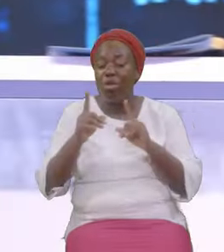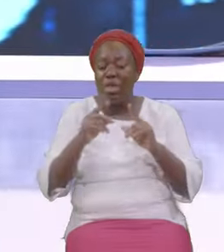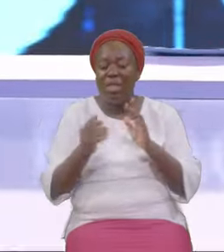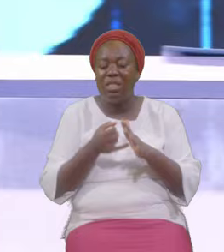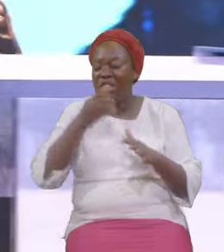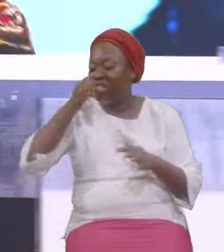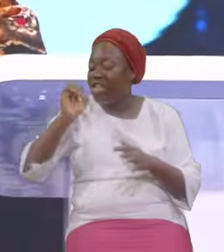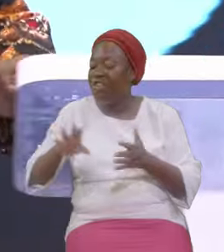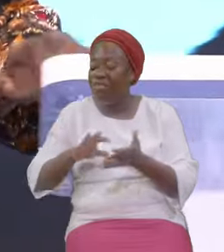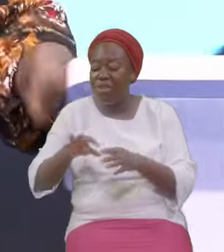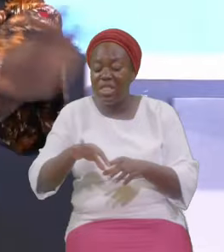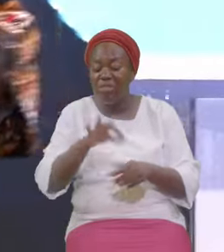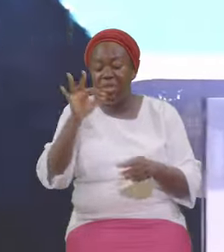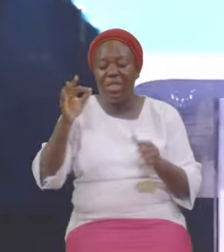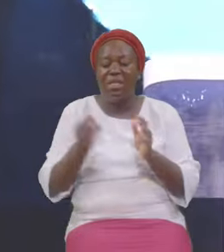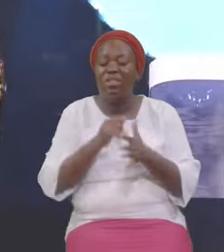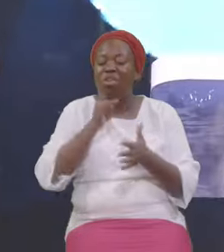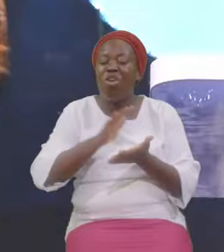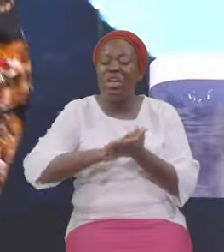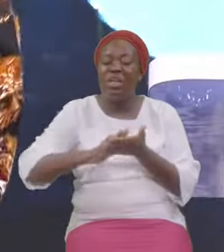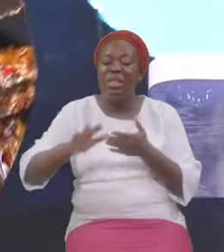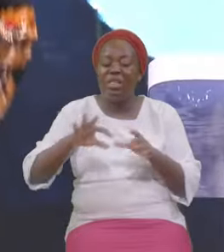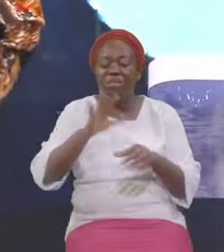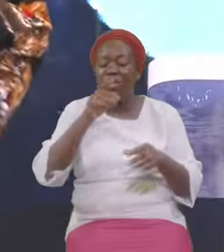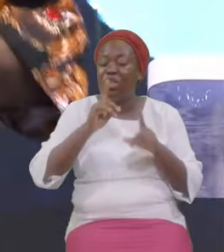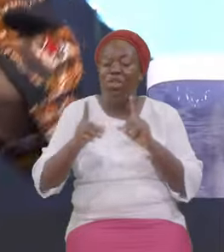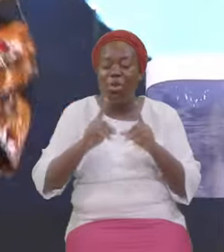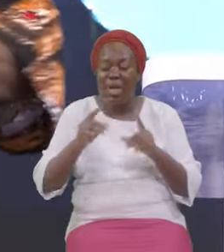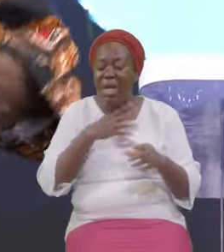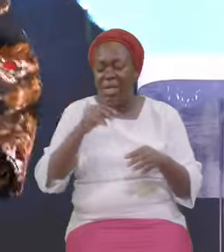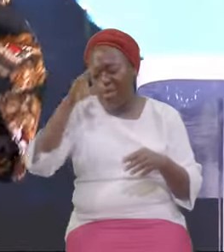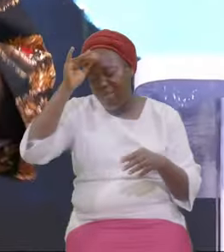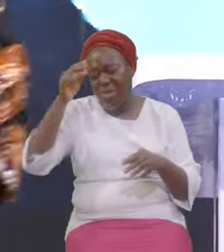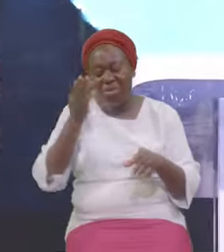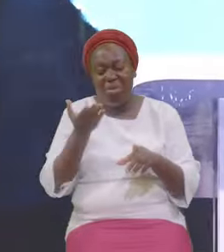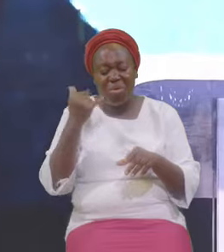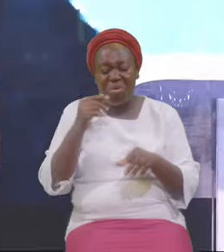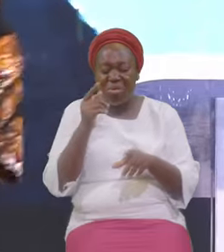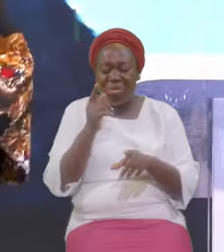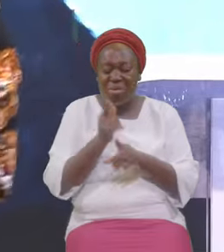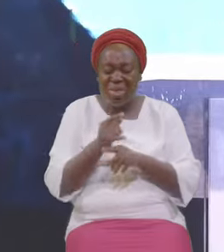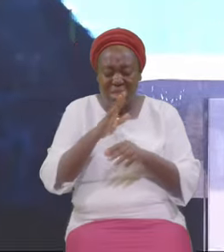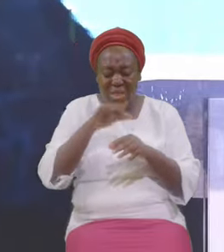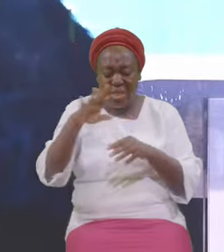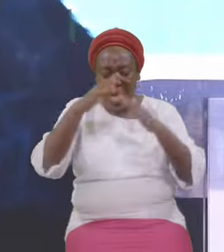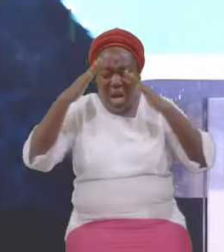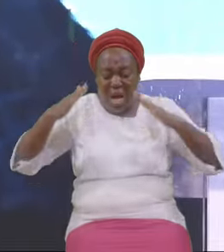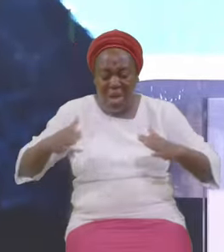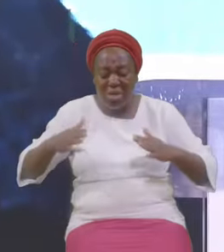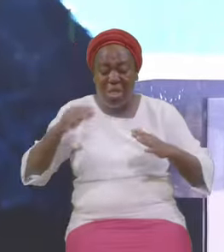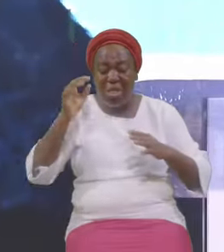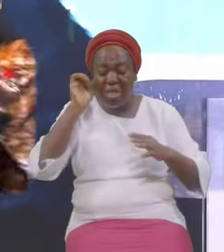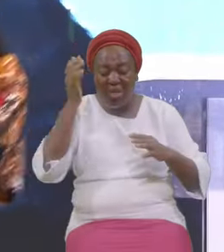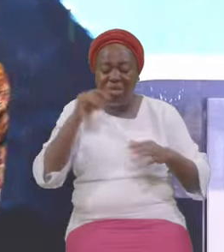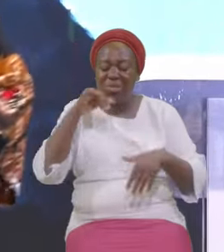the unclean spirit talking. And the man was just, it was just the habitation of those evil spirits. He wasn't in control. And he was